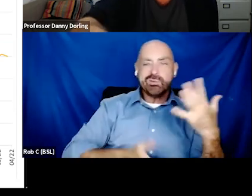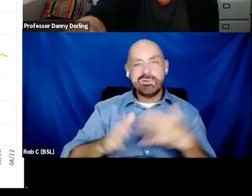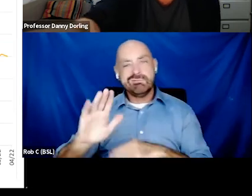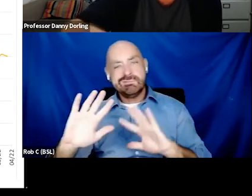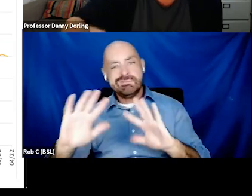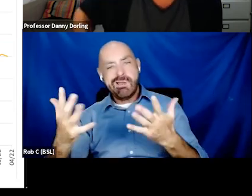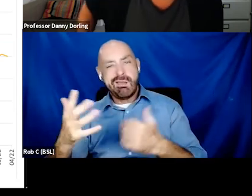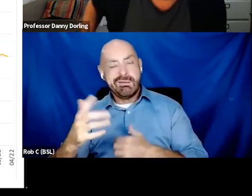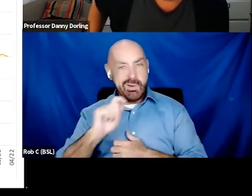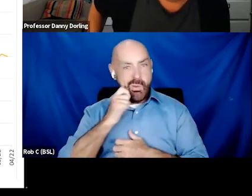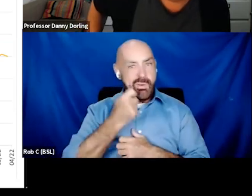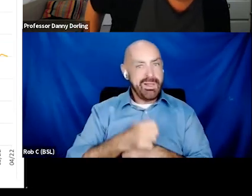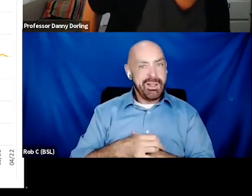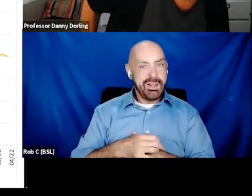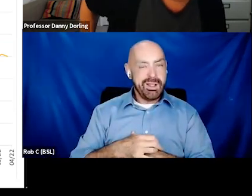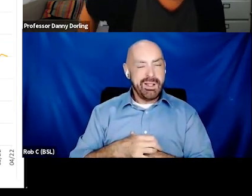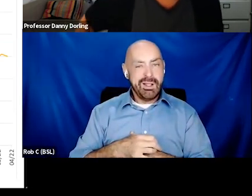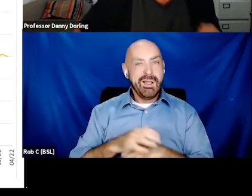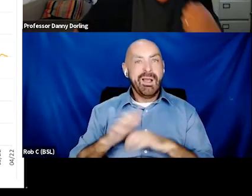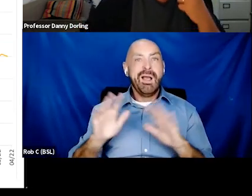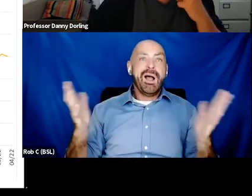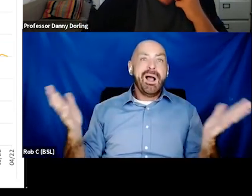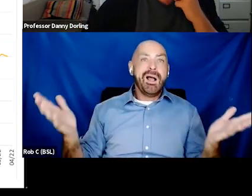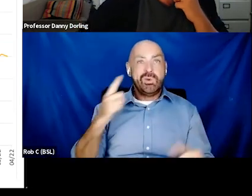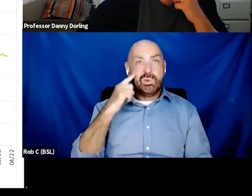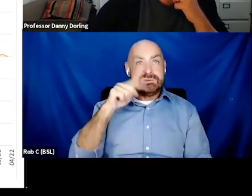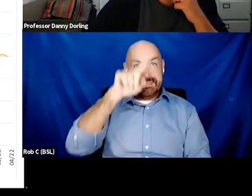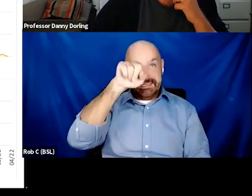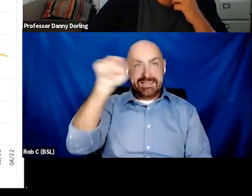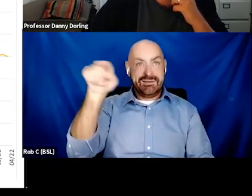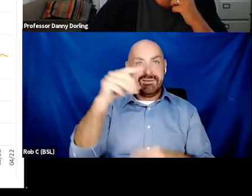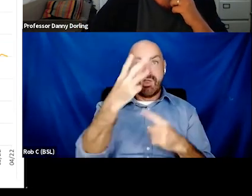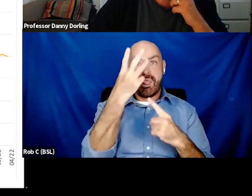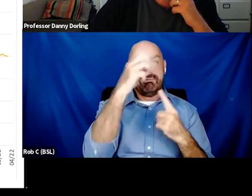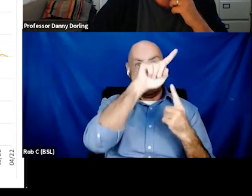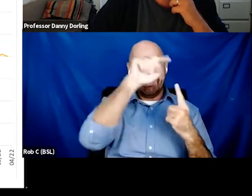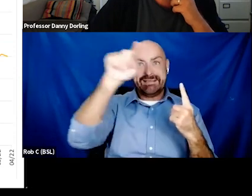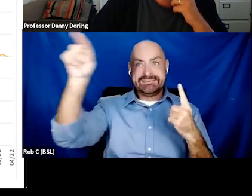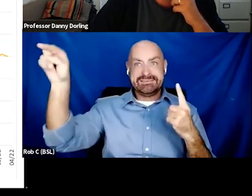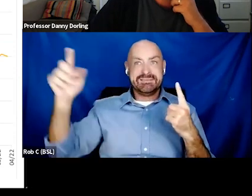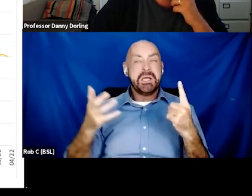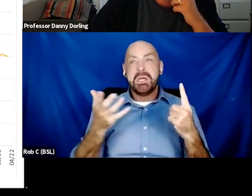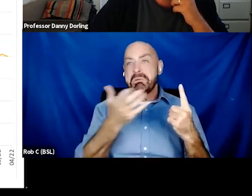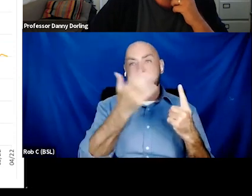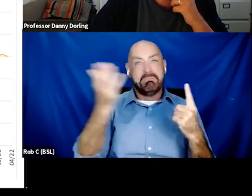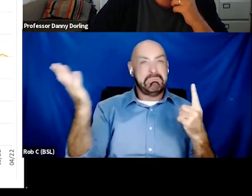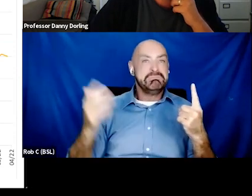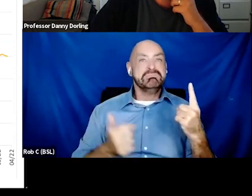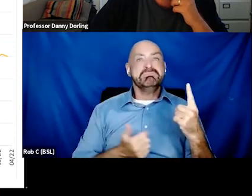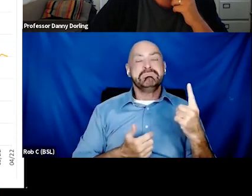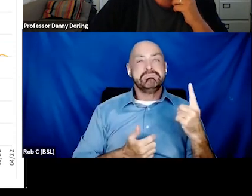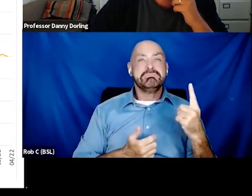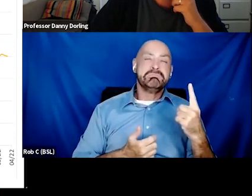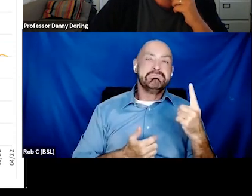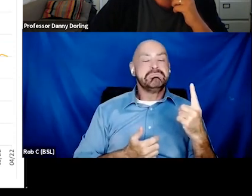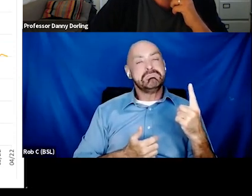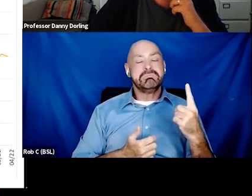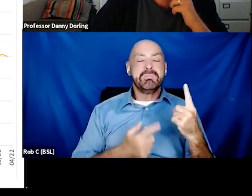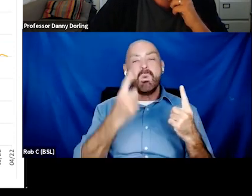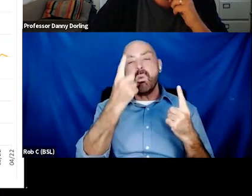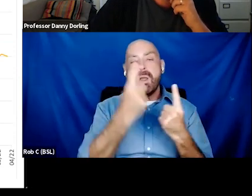can, I'll leave you to look at the top 3 lines and worry about it if you're interested in these things. The interesting one thing that did